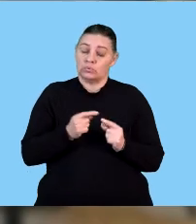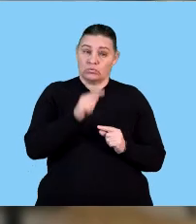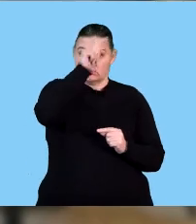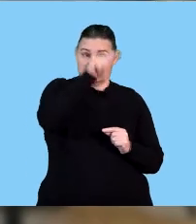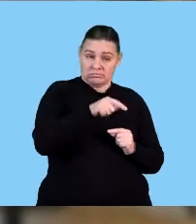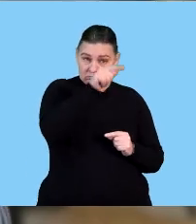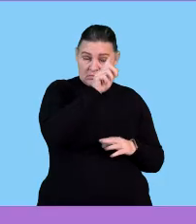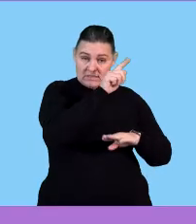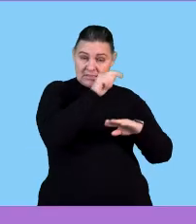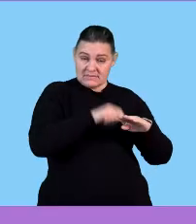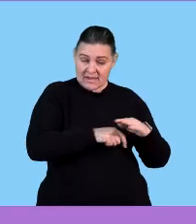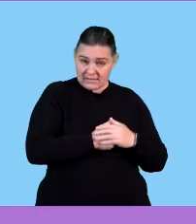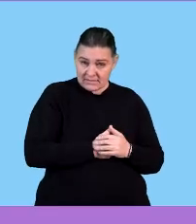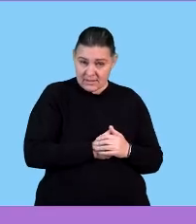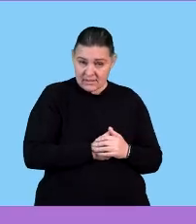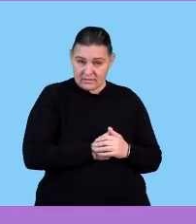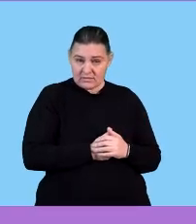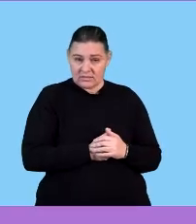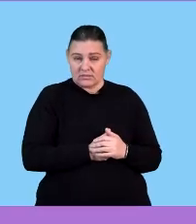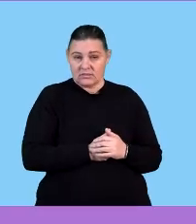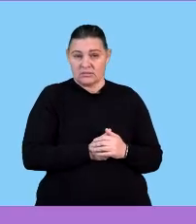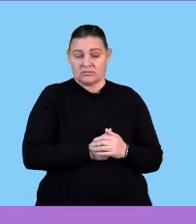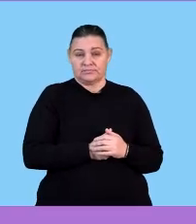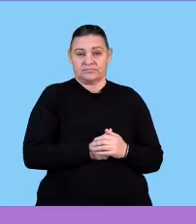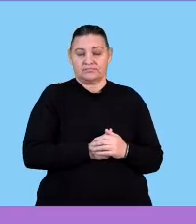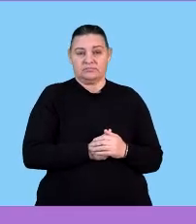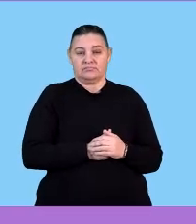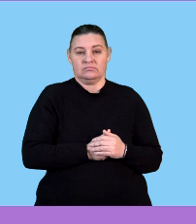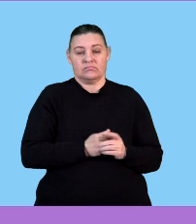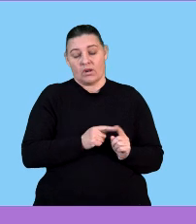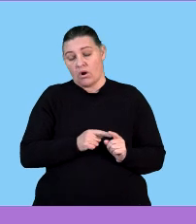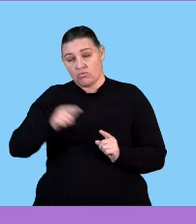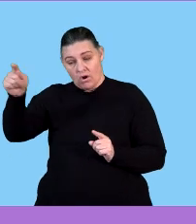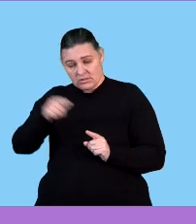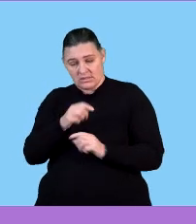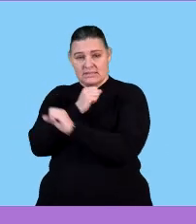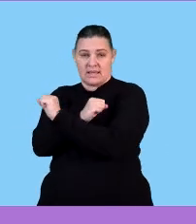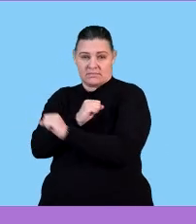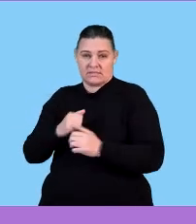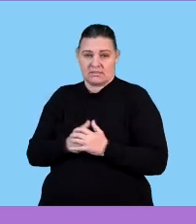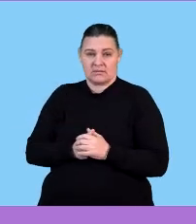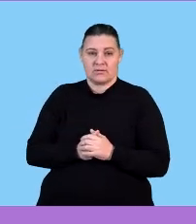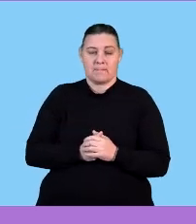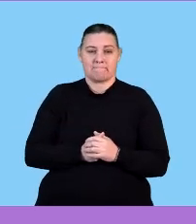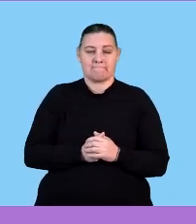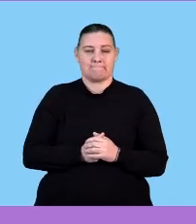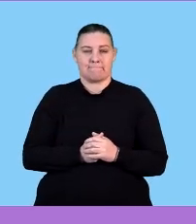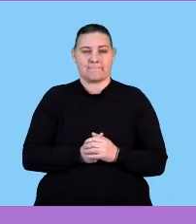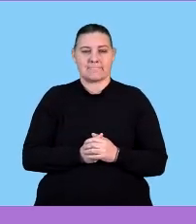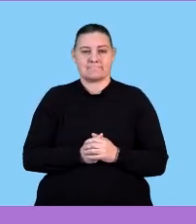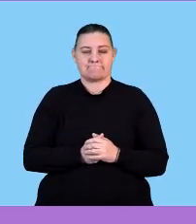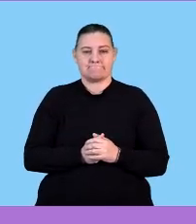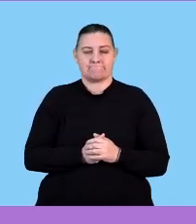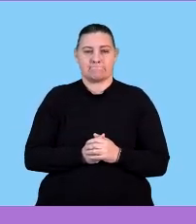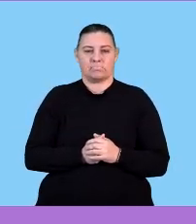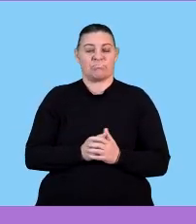need to do? Numbers above each other, we divide. Yes. Numbers across from each other, we multiply. Well